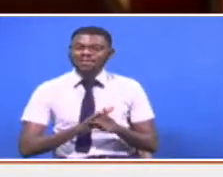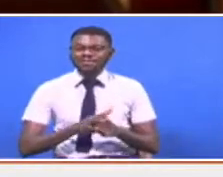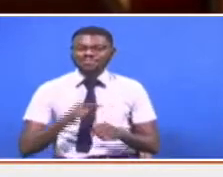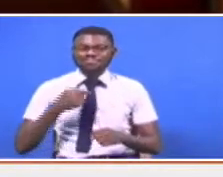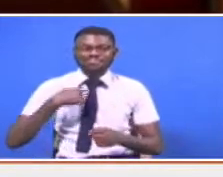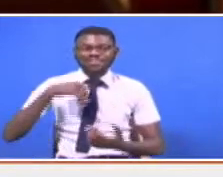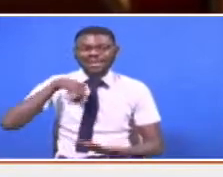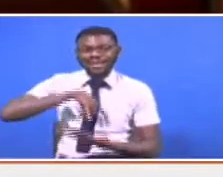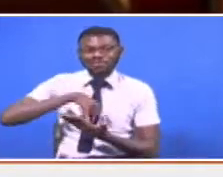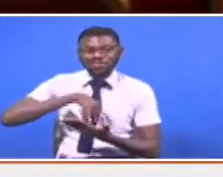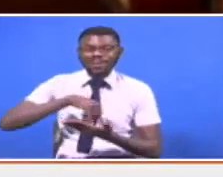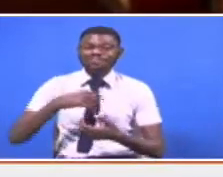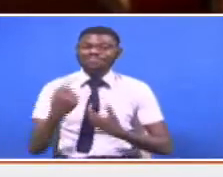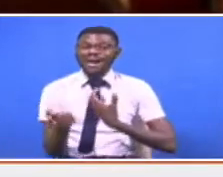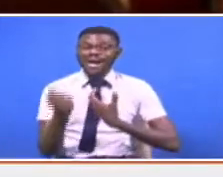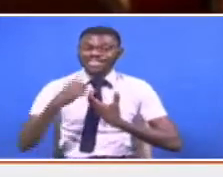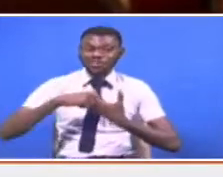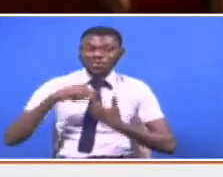Speaker, I am on TikTok.